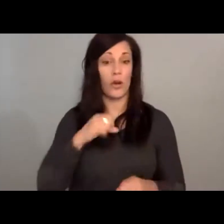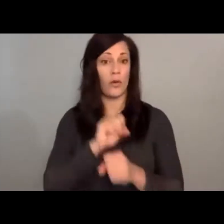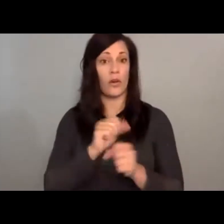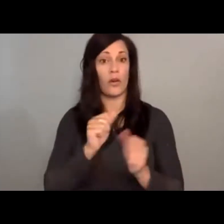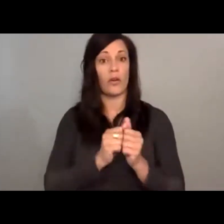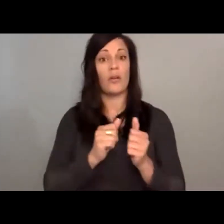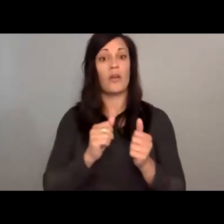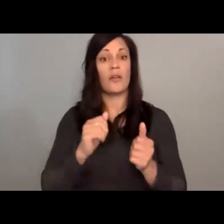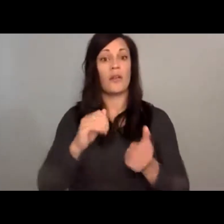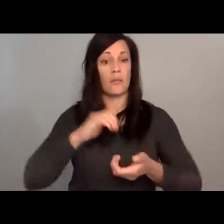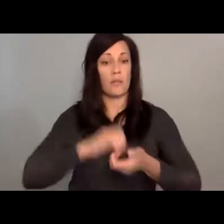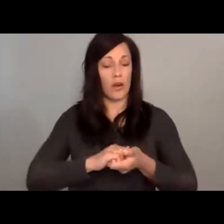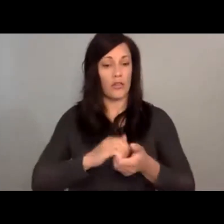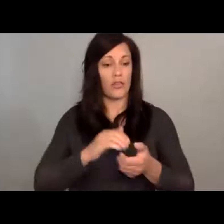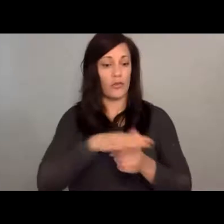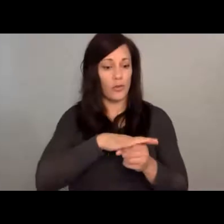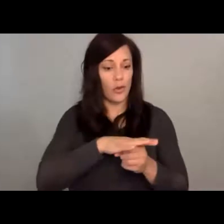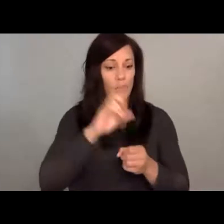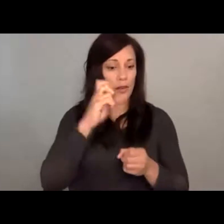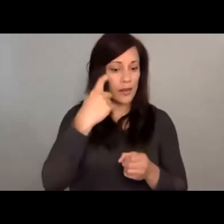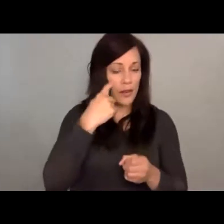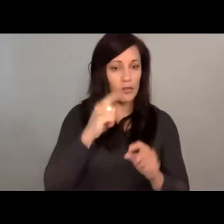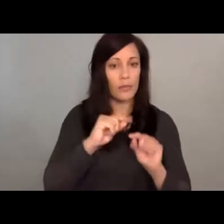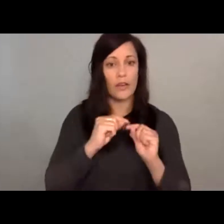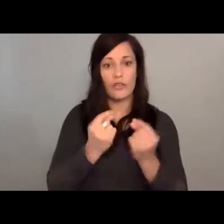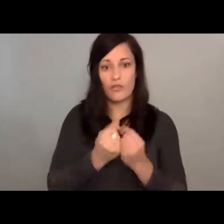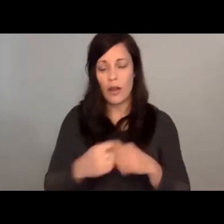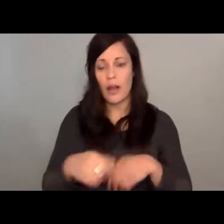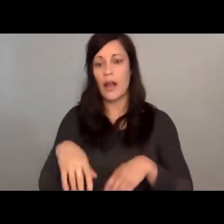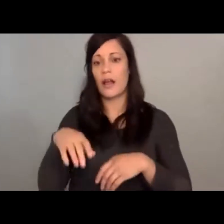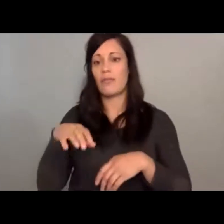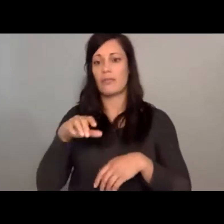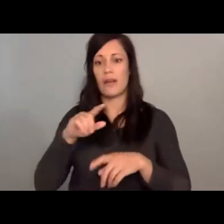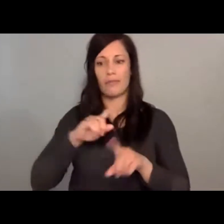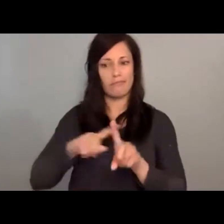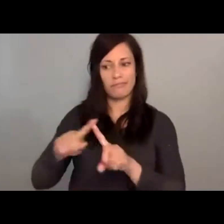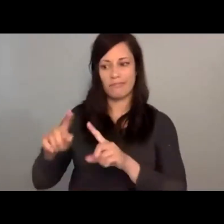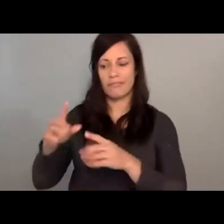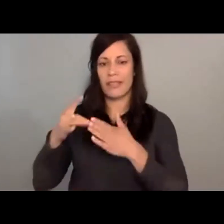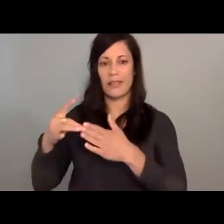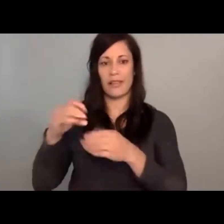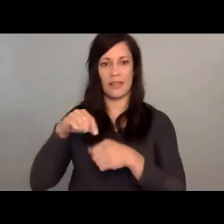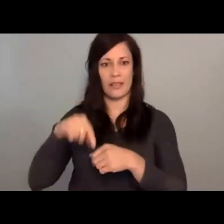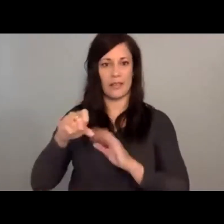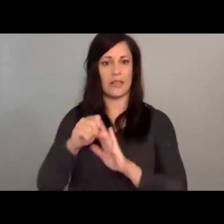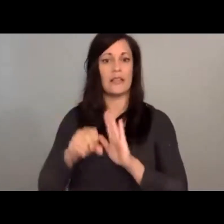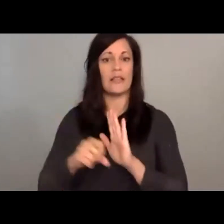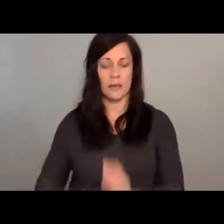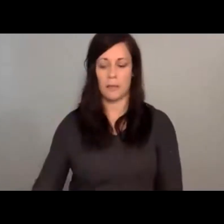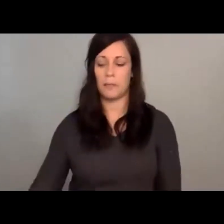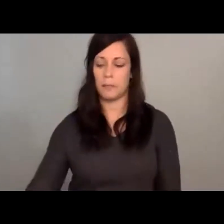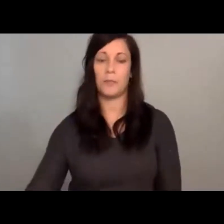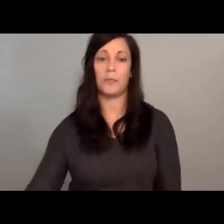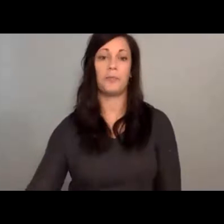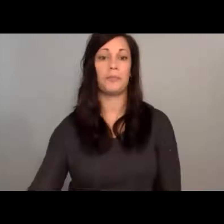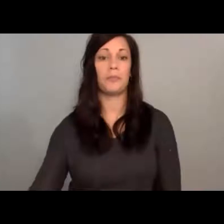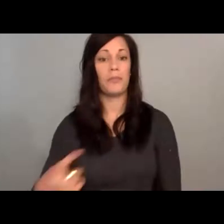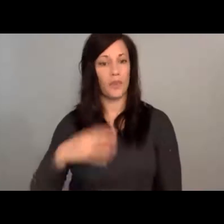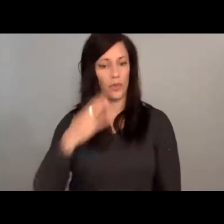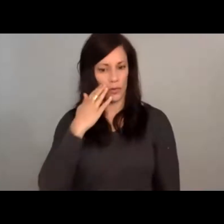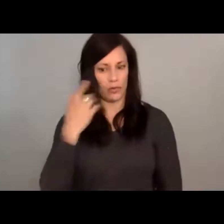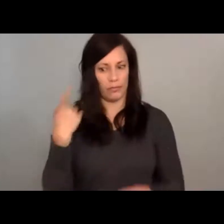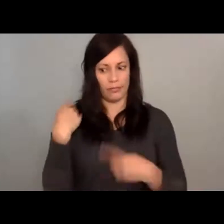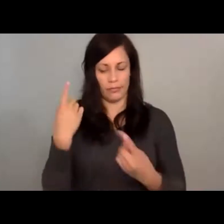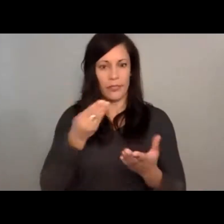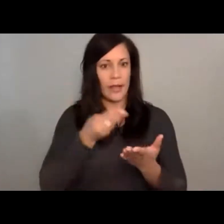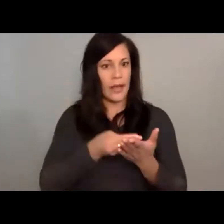governments, tribes, businesses, and civic leaders throughout the state. To help our state continue to rebound from the economic crisis